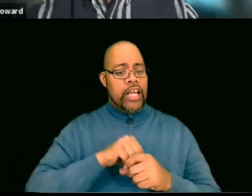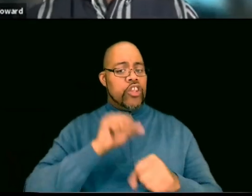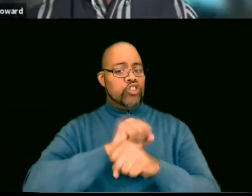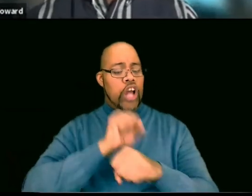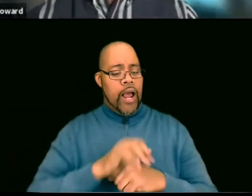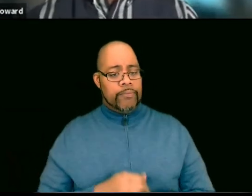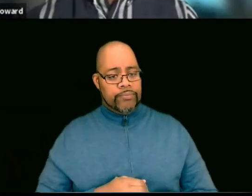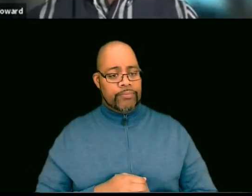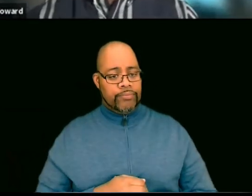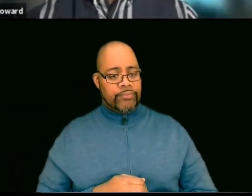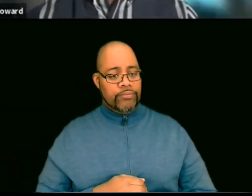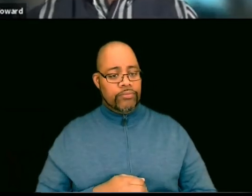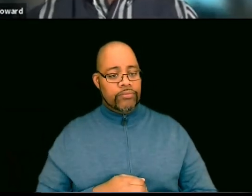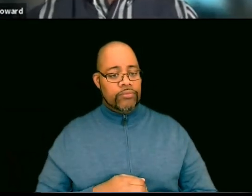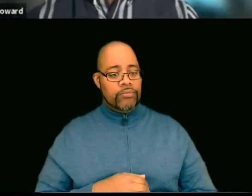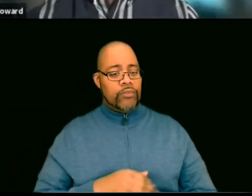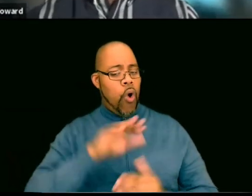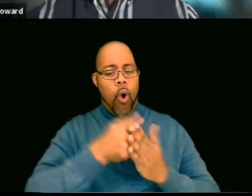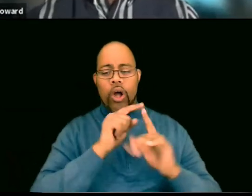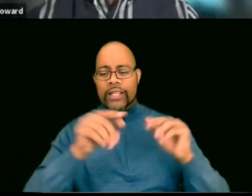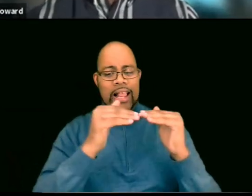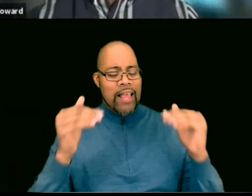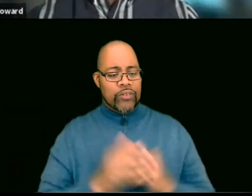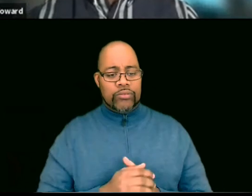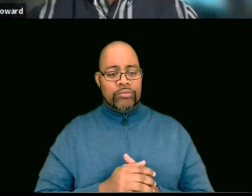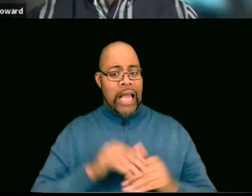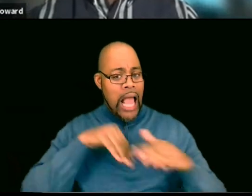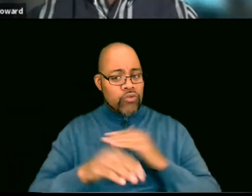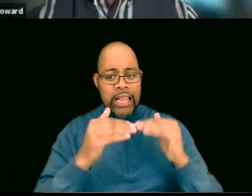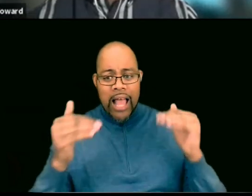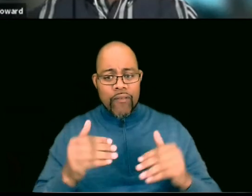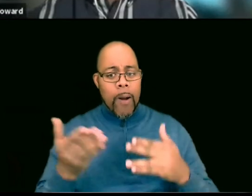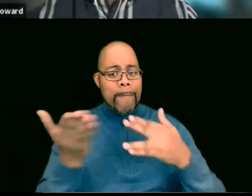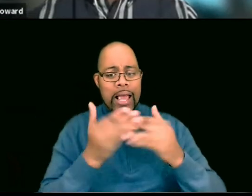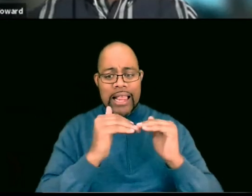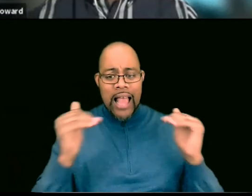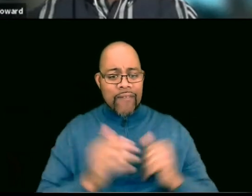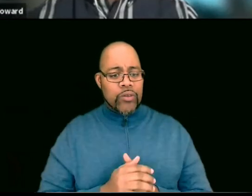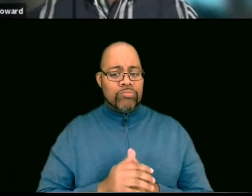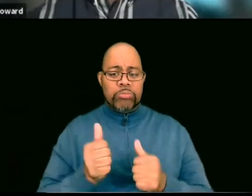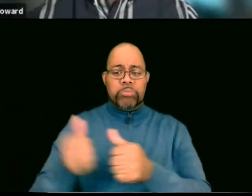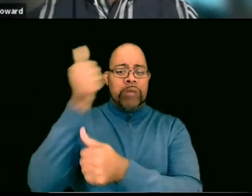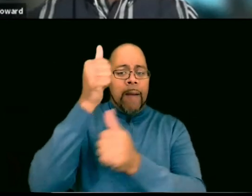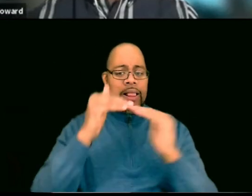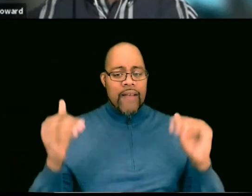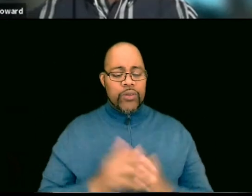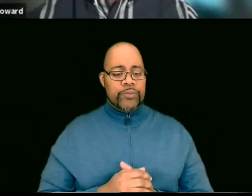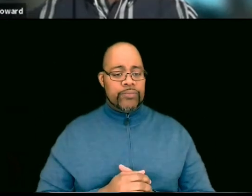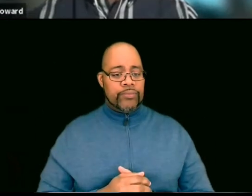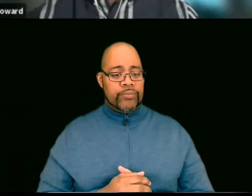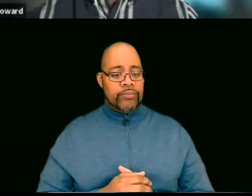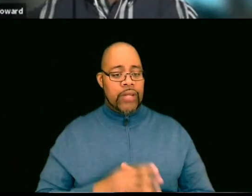in these jobs. And at all levels, the entry level, the mid level, the top